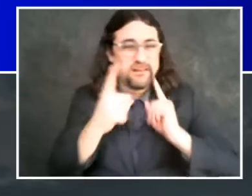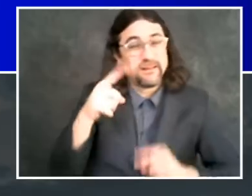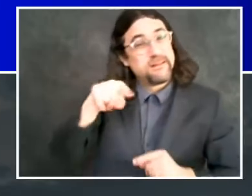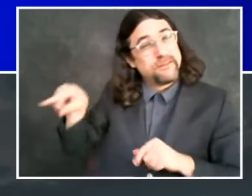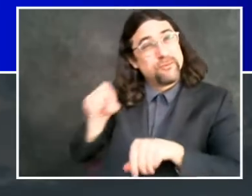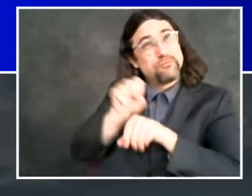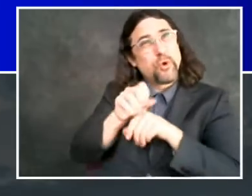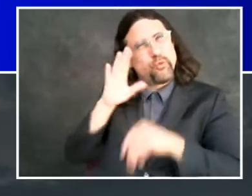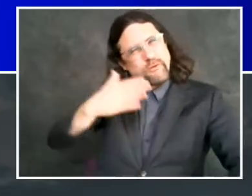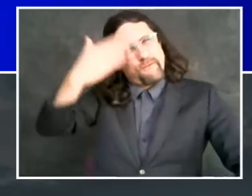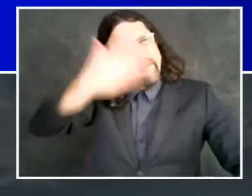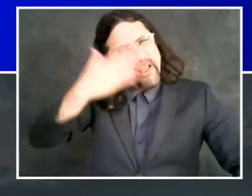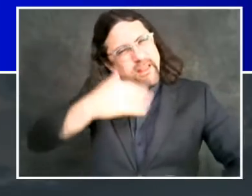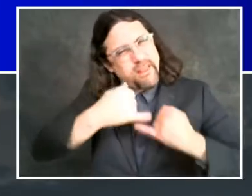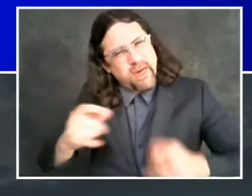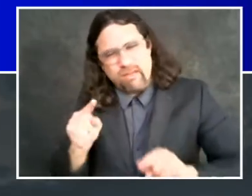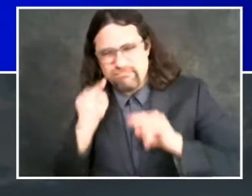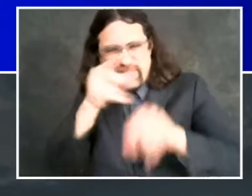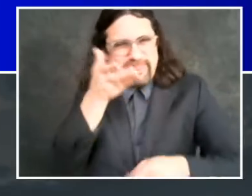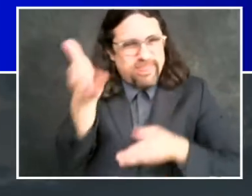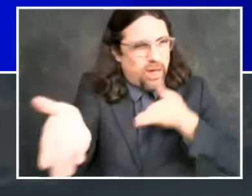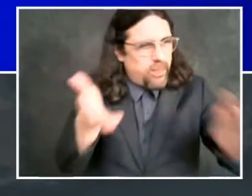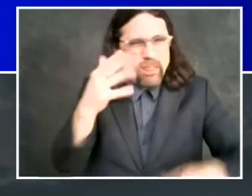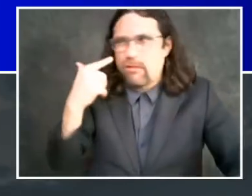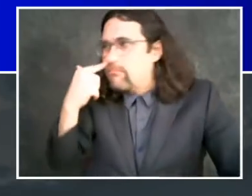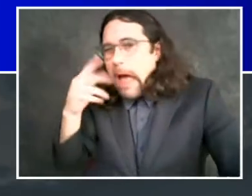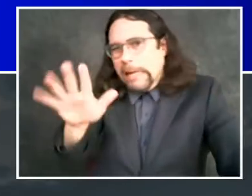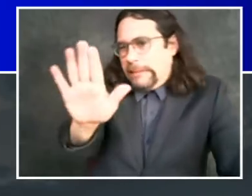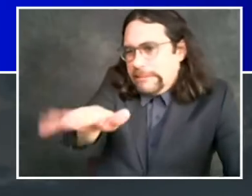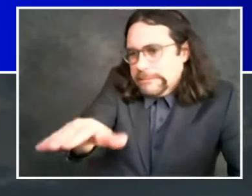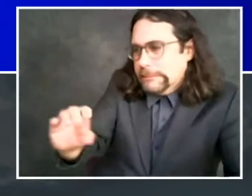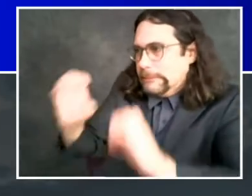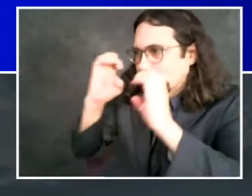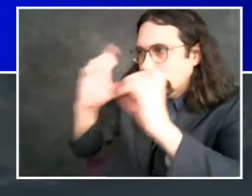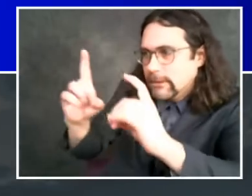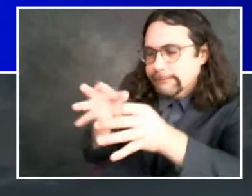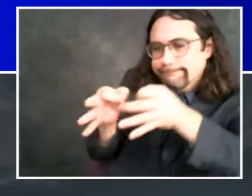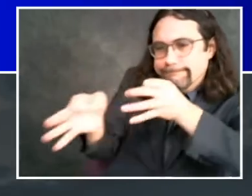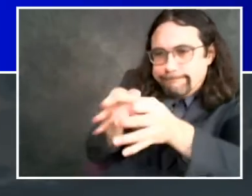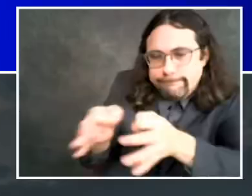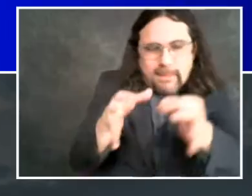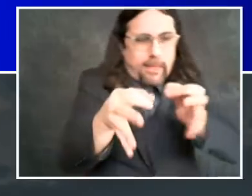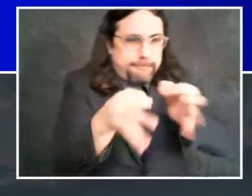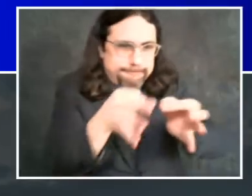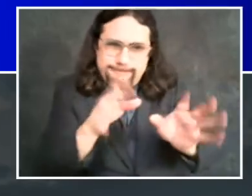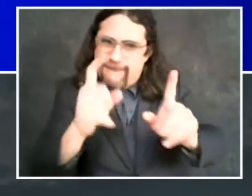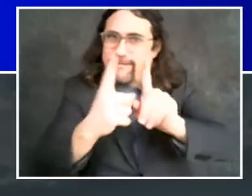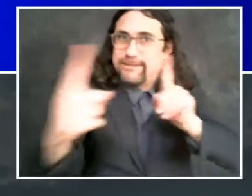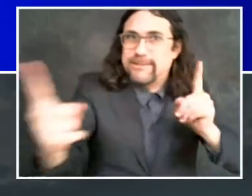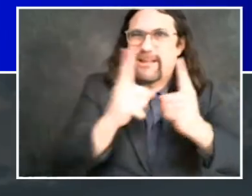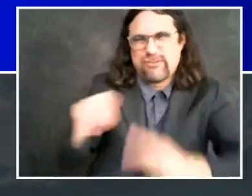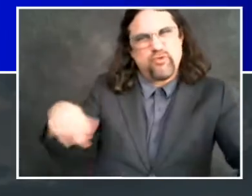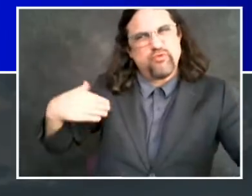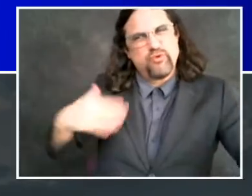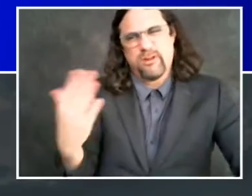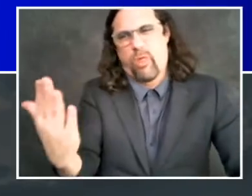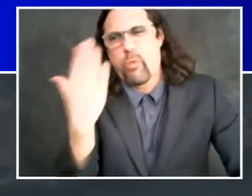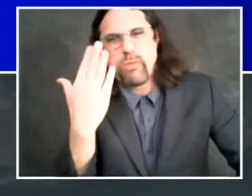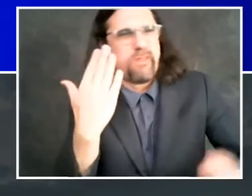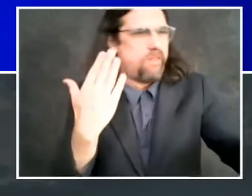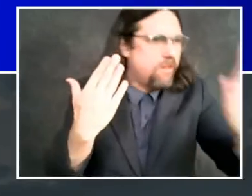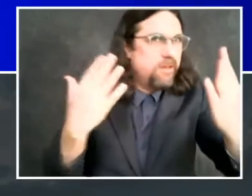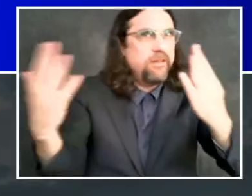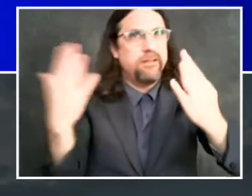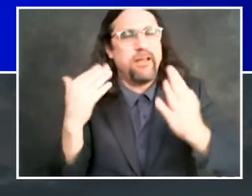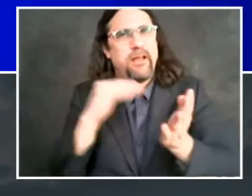this has to happen. The NYPD has been in the front line of that effort. And I want to thank all our officers who are doing that work and all the members of